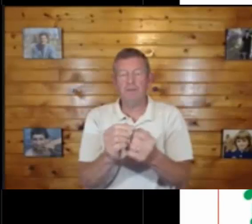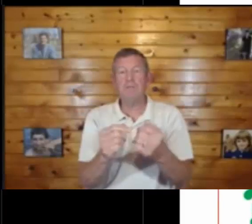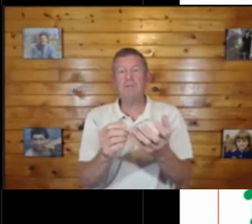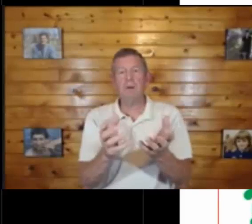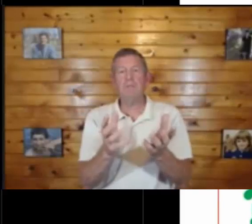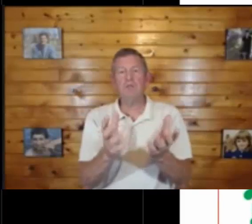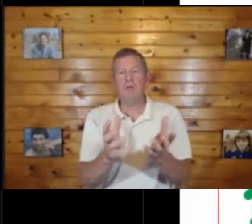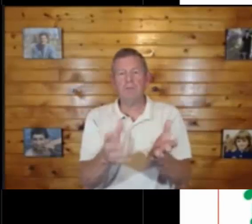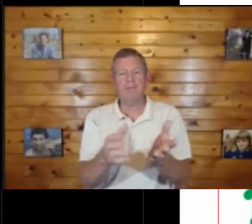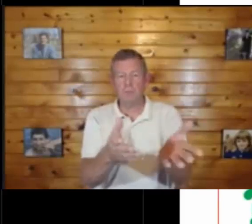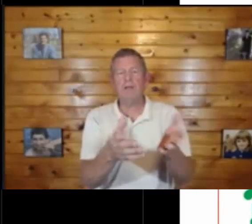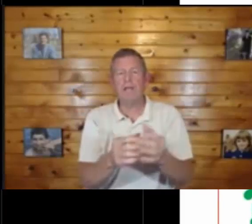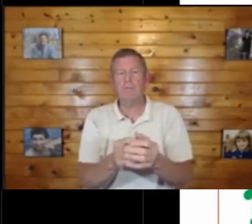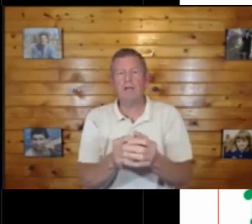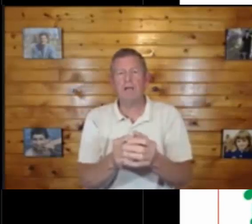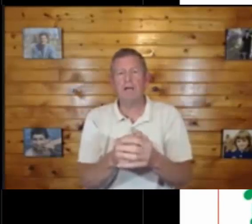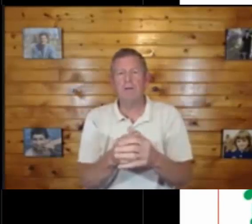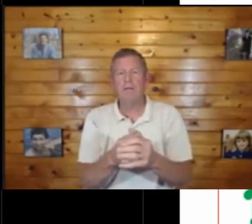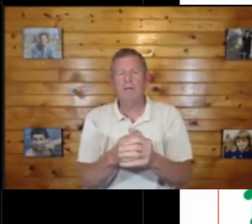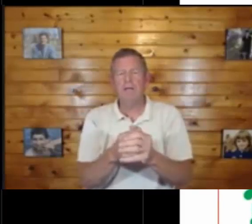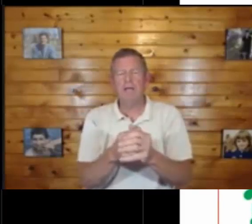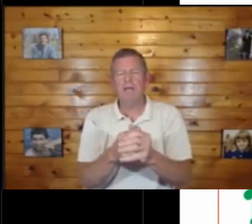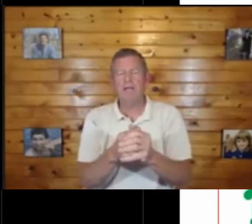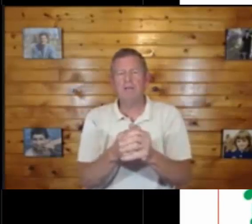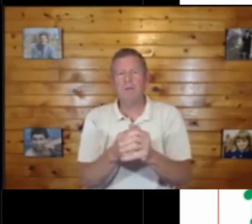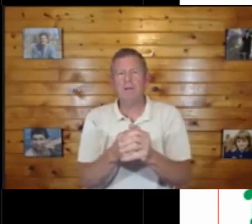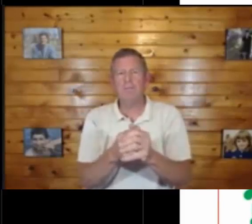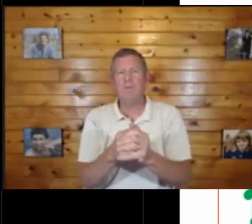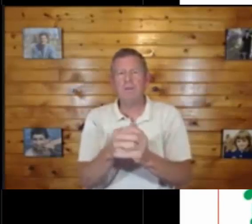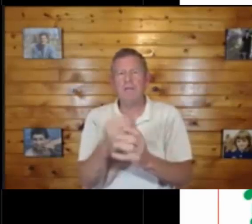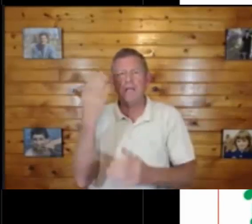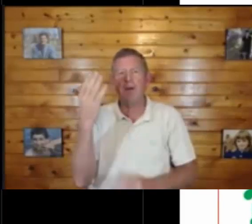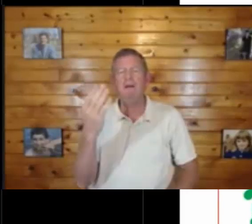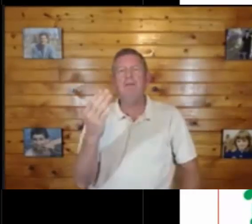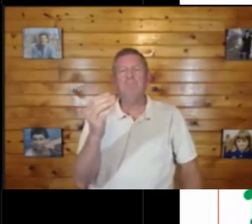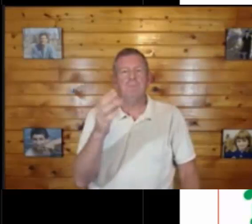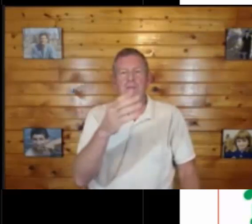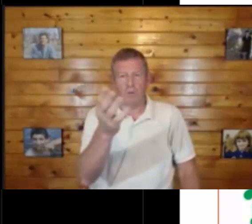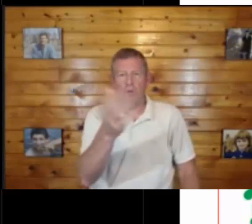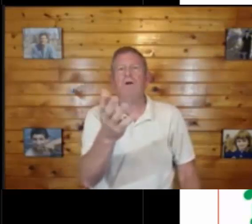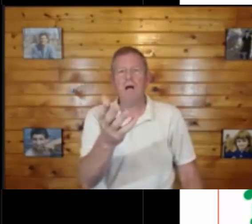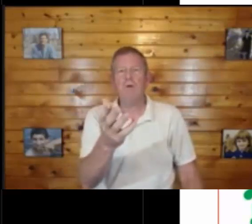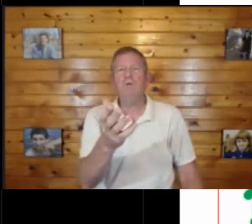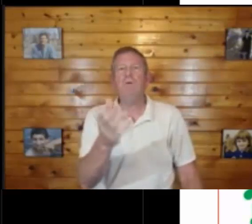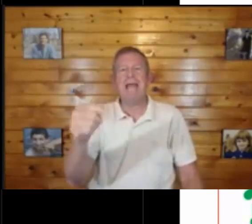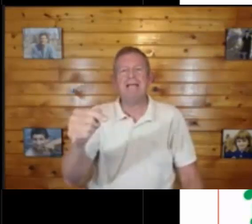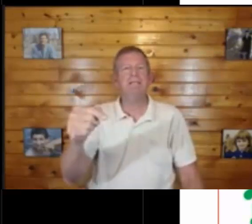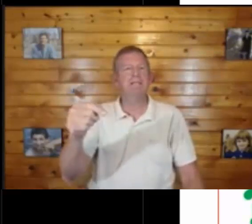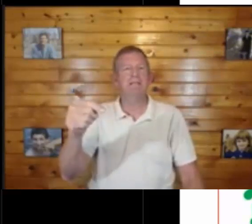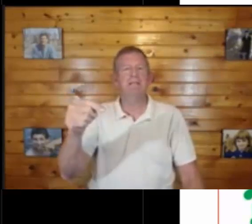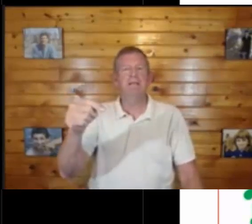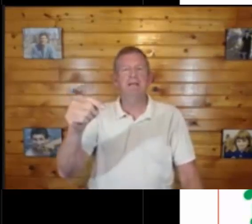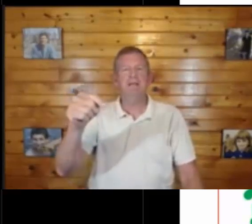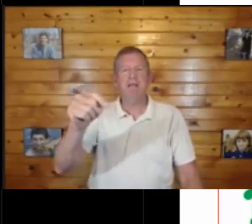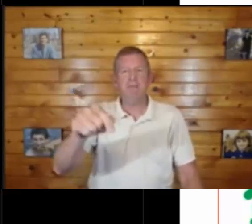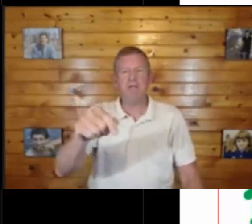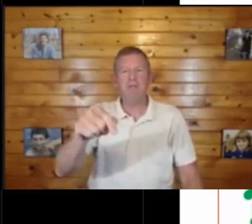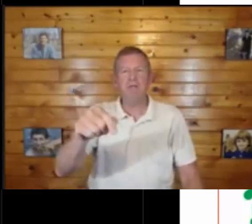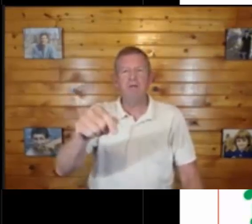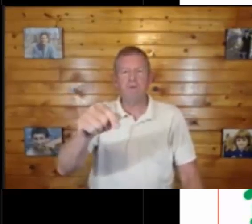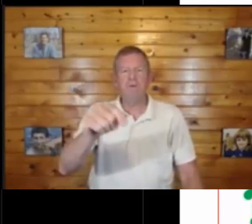small, especially when I'm sharing my screen like I am right now. And so be thinking about, learn how to cast